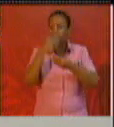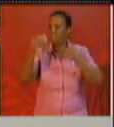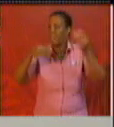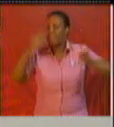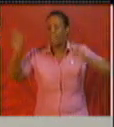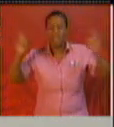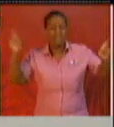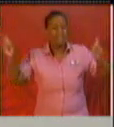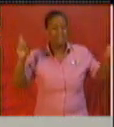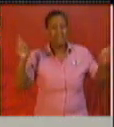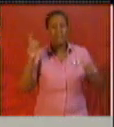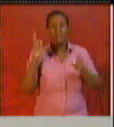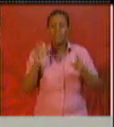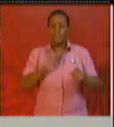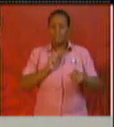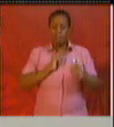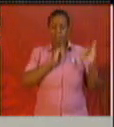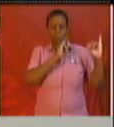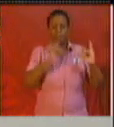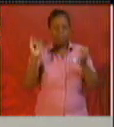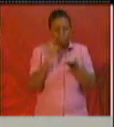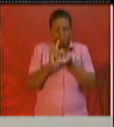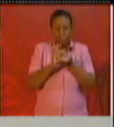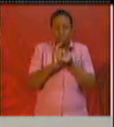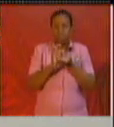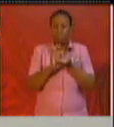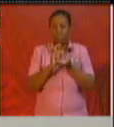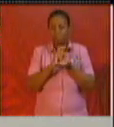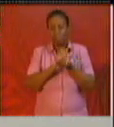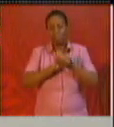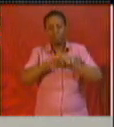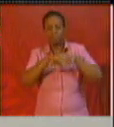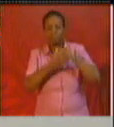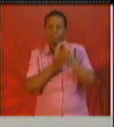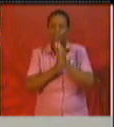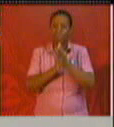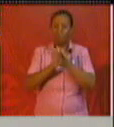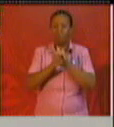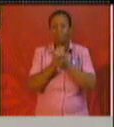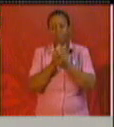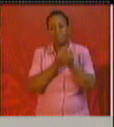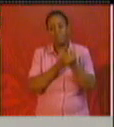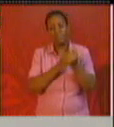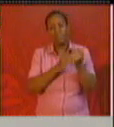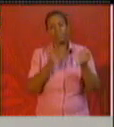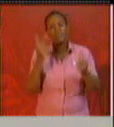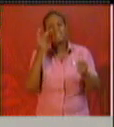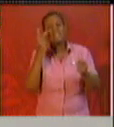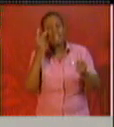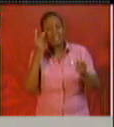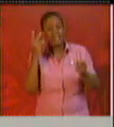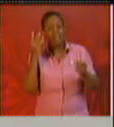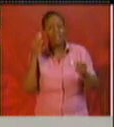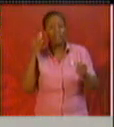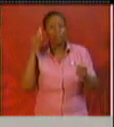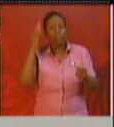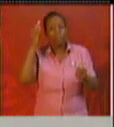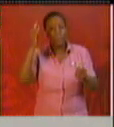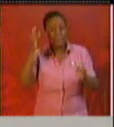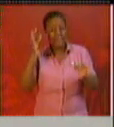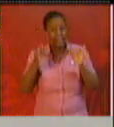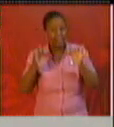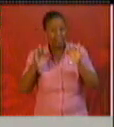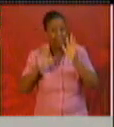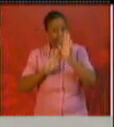of these gatherings. Only time will tell. We will be looking at the data to see whether there are increasing numbers as opposed to